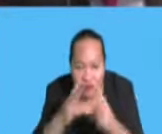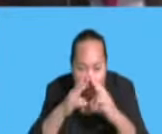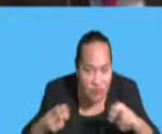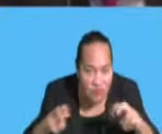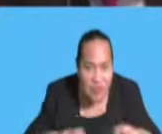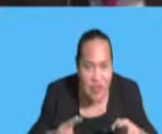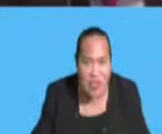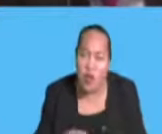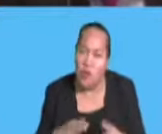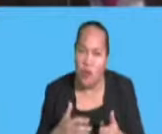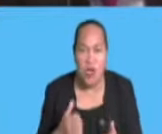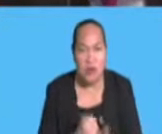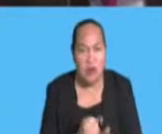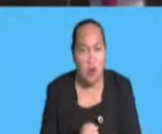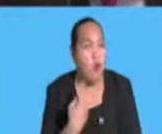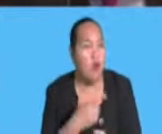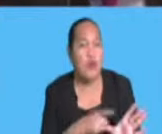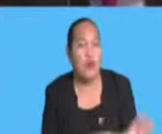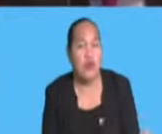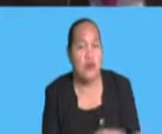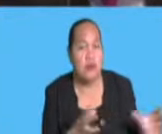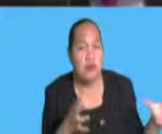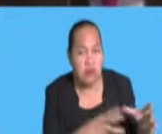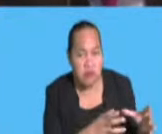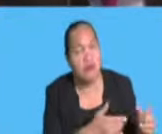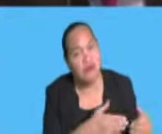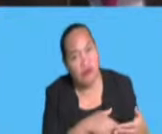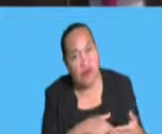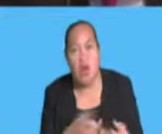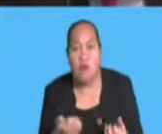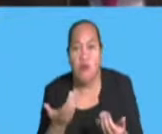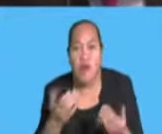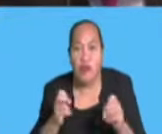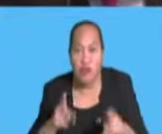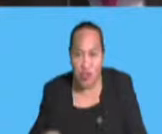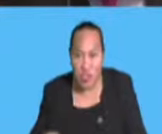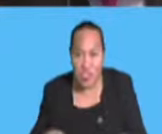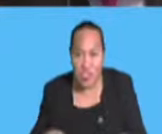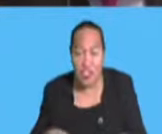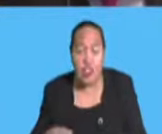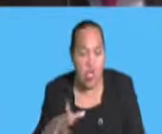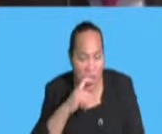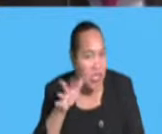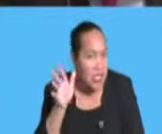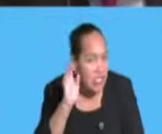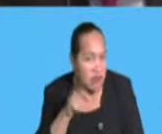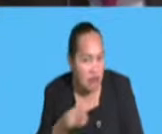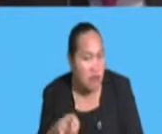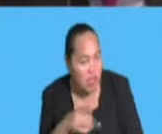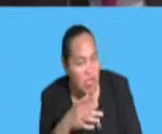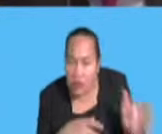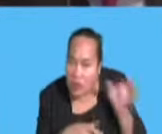Fair was well supported by the youth demographic and provided an opportunity to once again listen to their views on